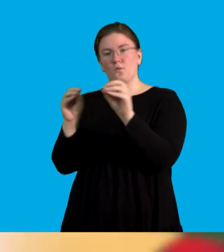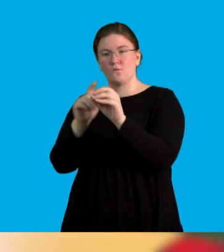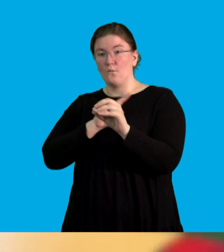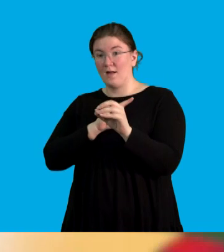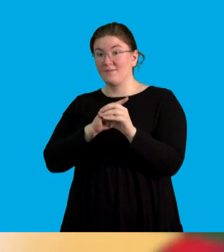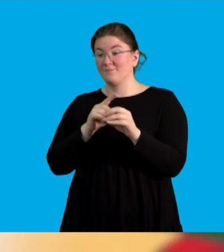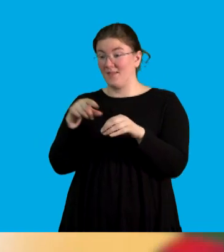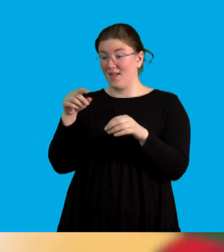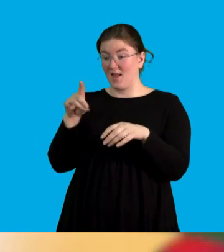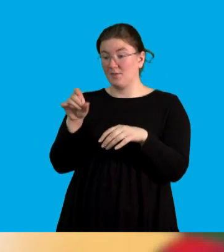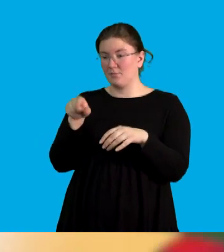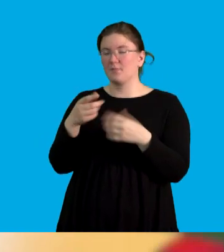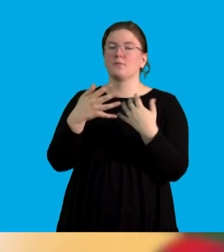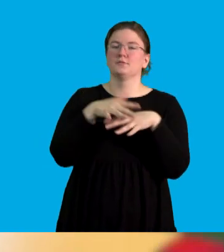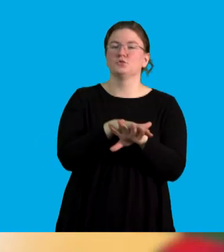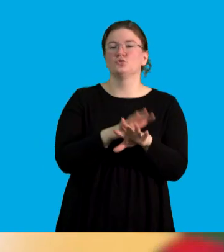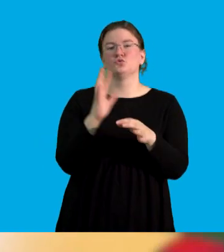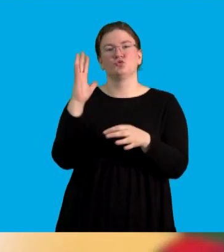tree.